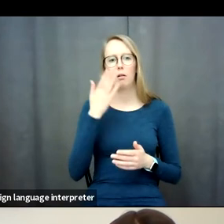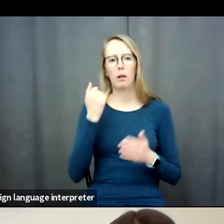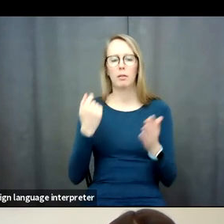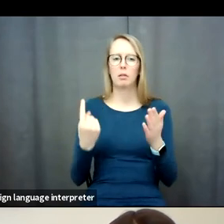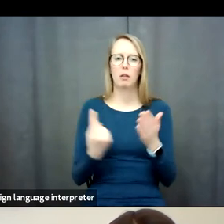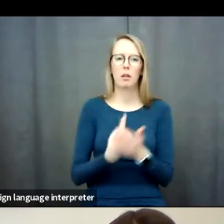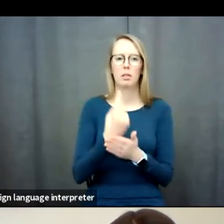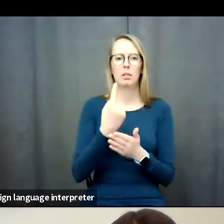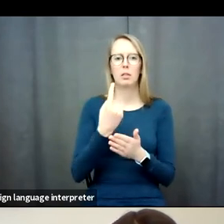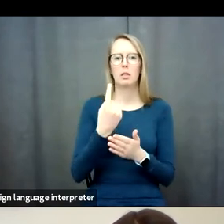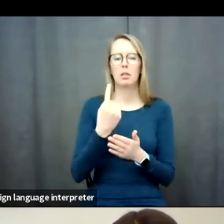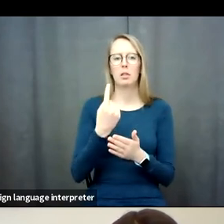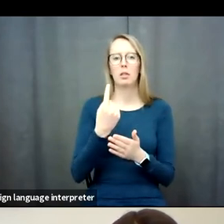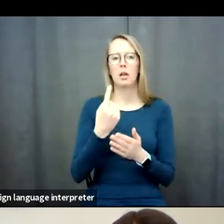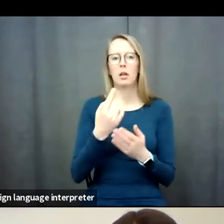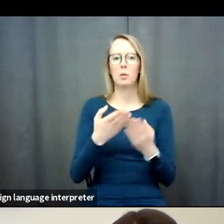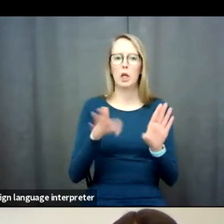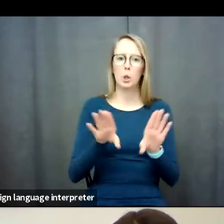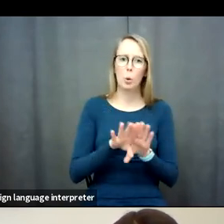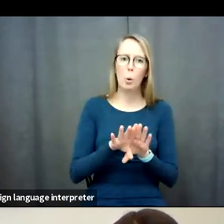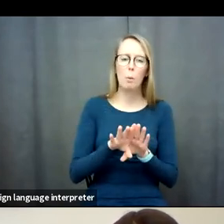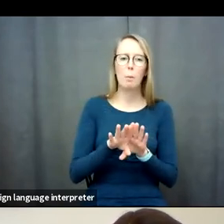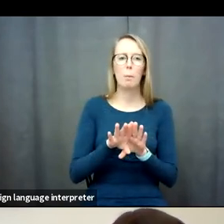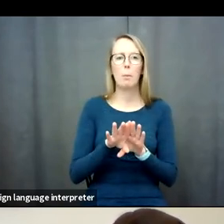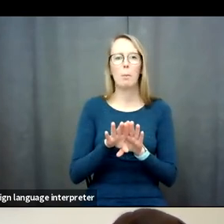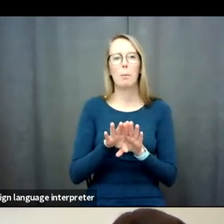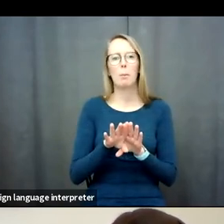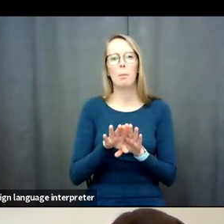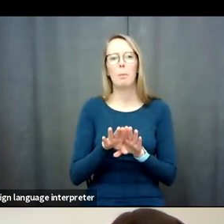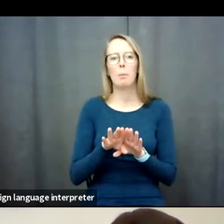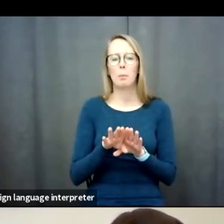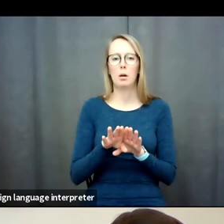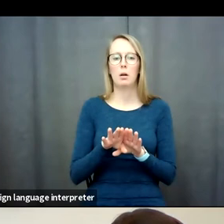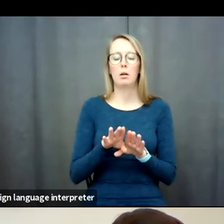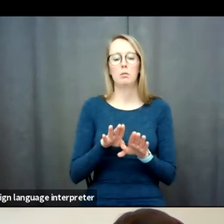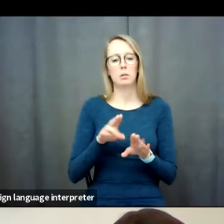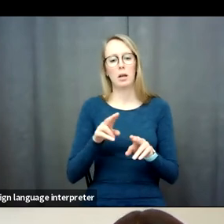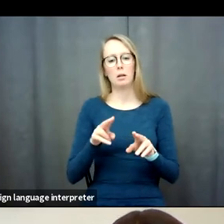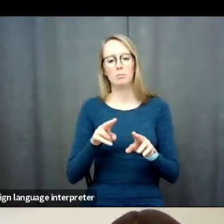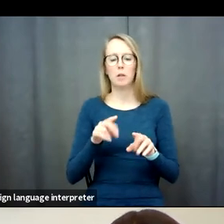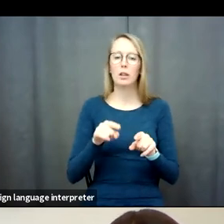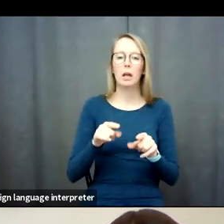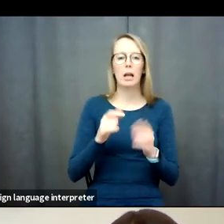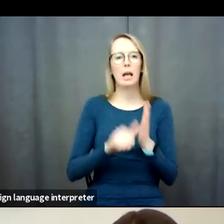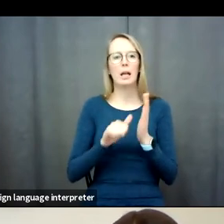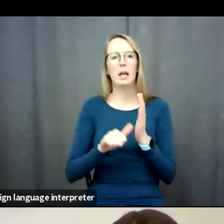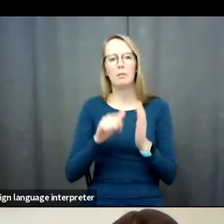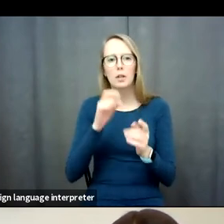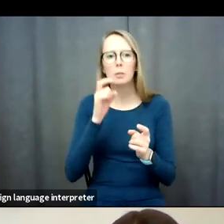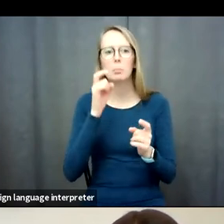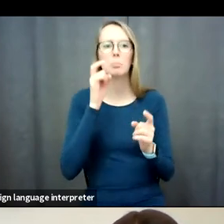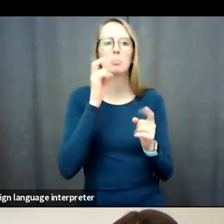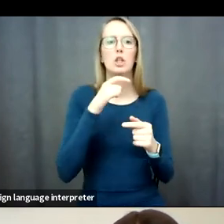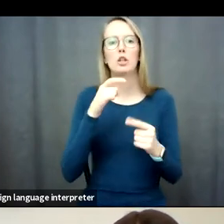Of course, in rooms where students can't choose who they're going to meet, for example, in long